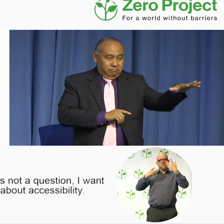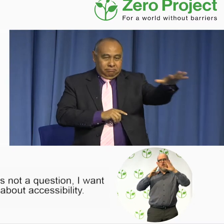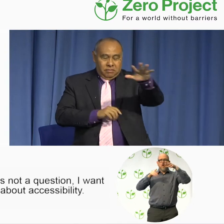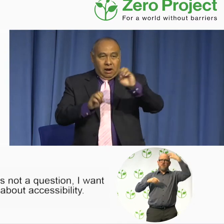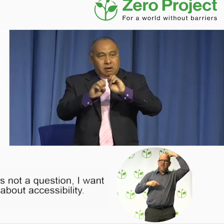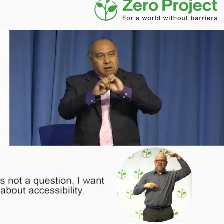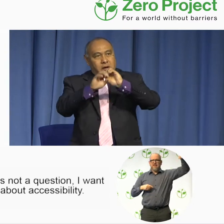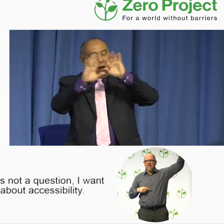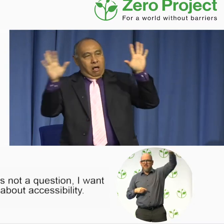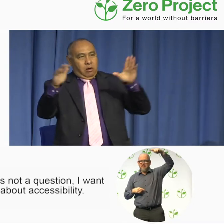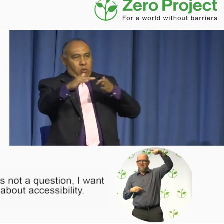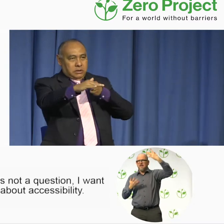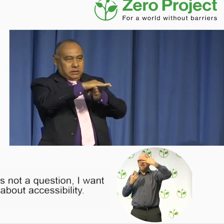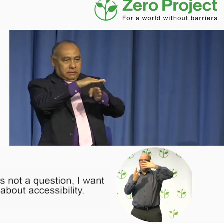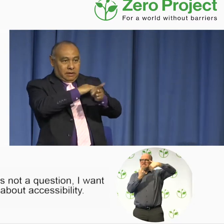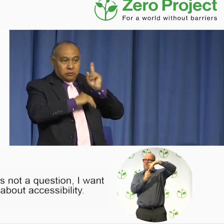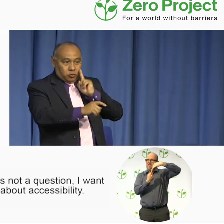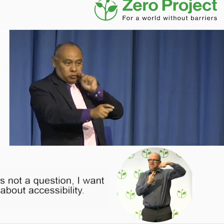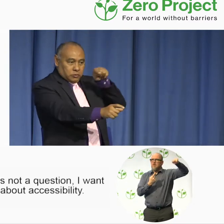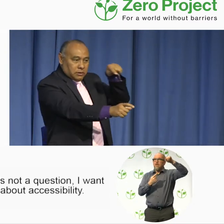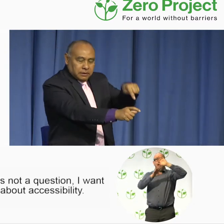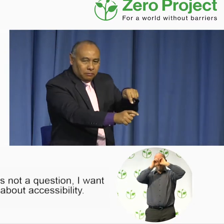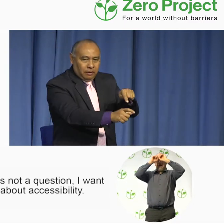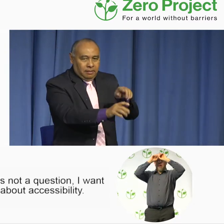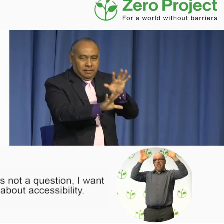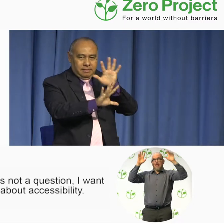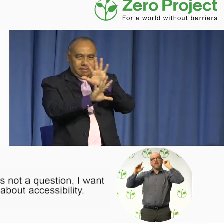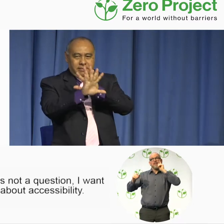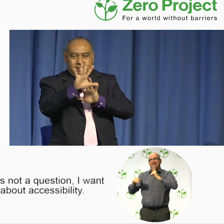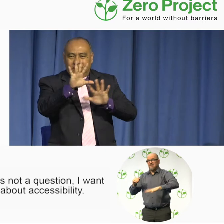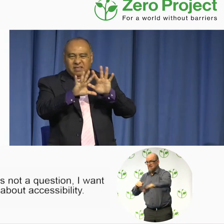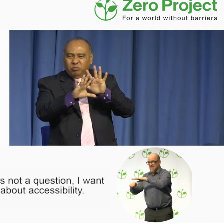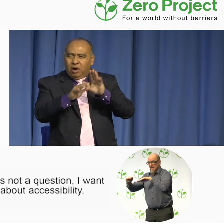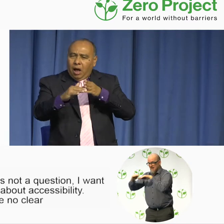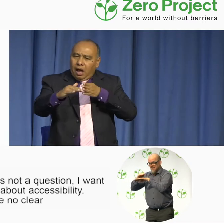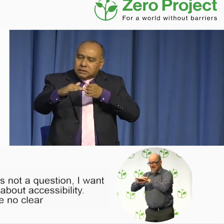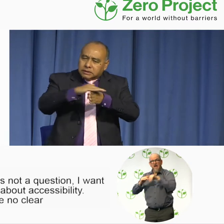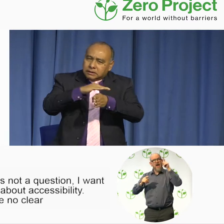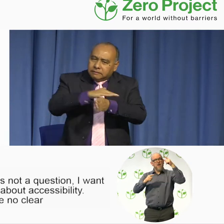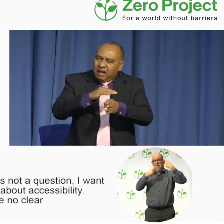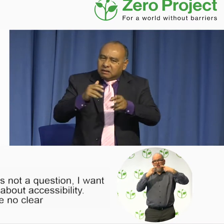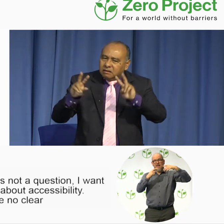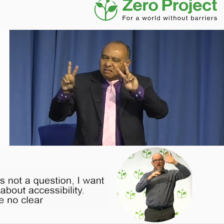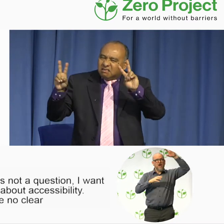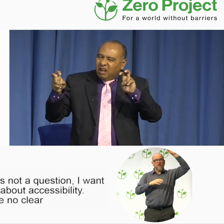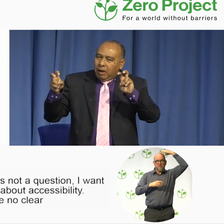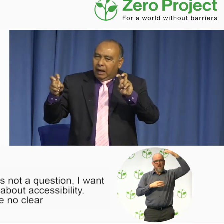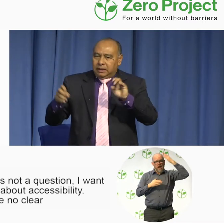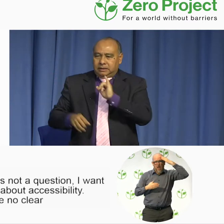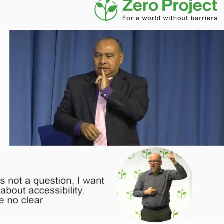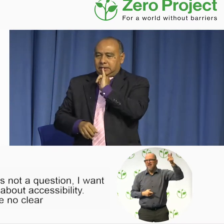Many governments and social civilians have no clear